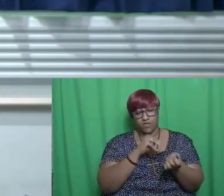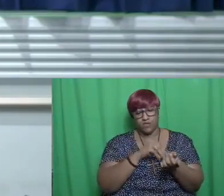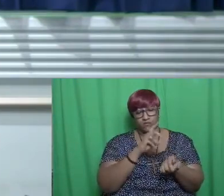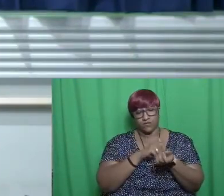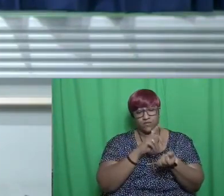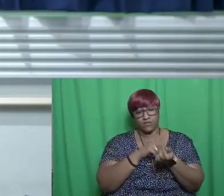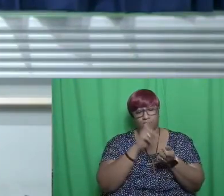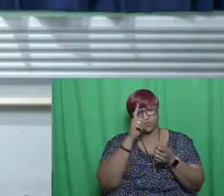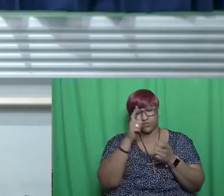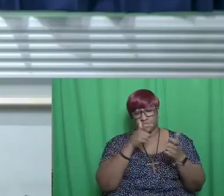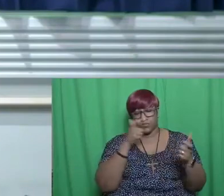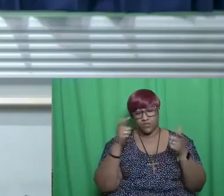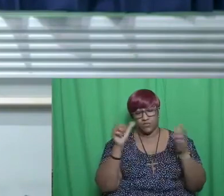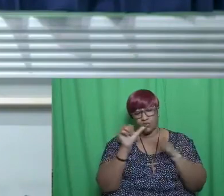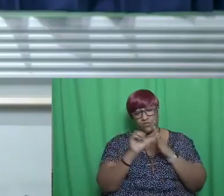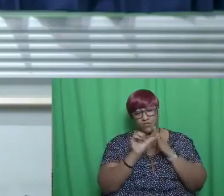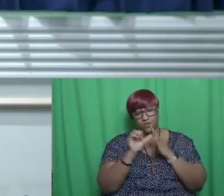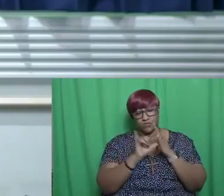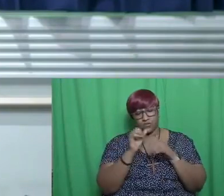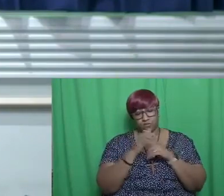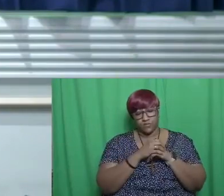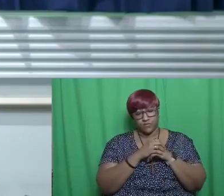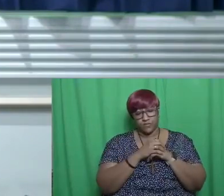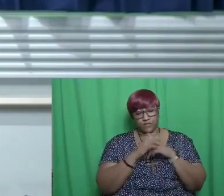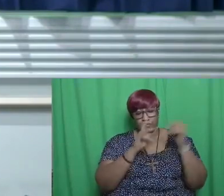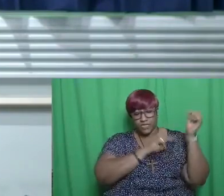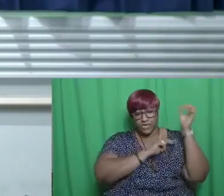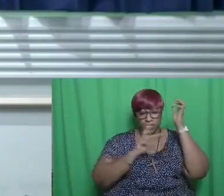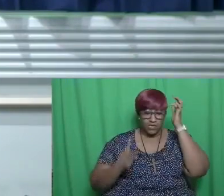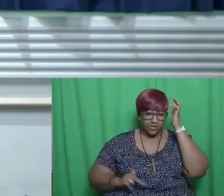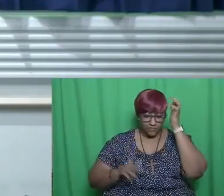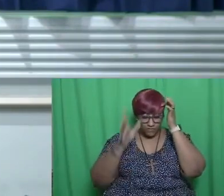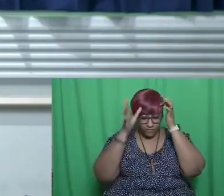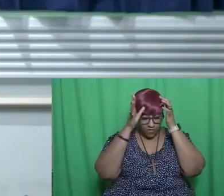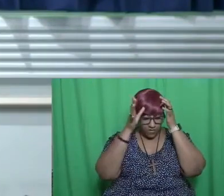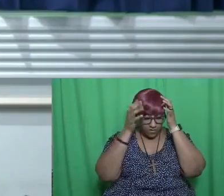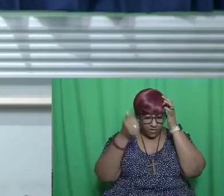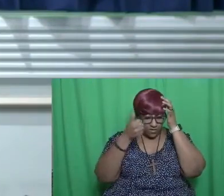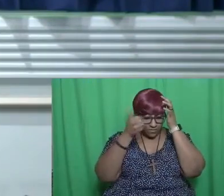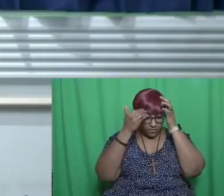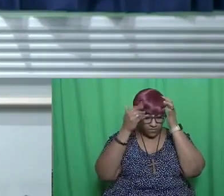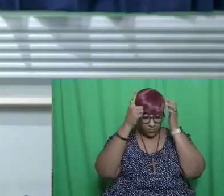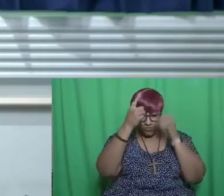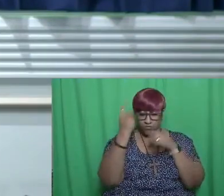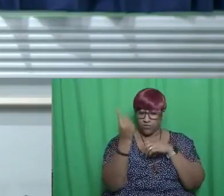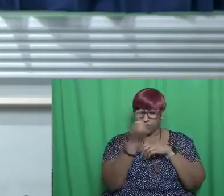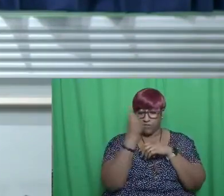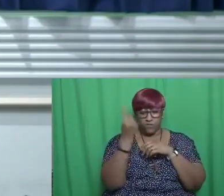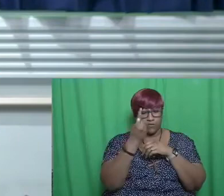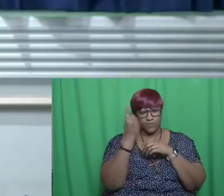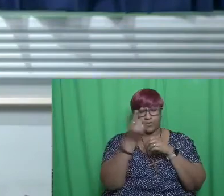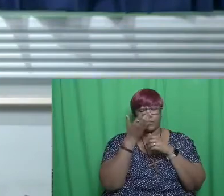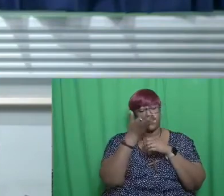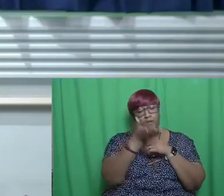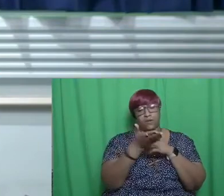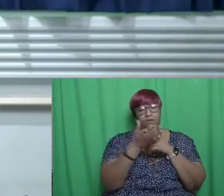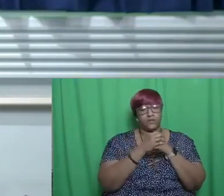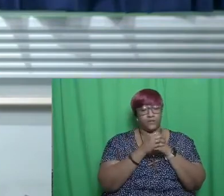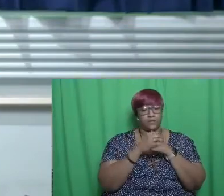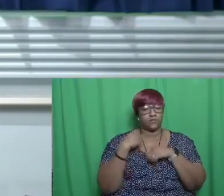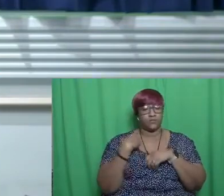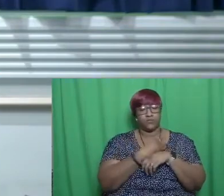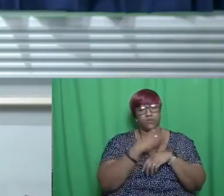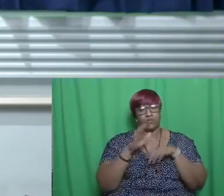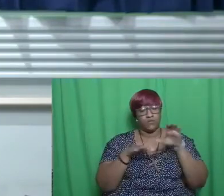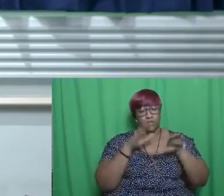surgeon. Thank you. And so, Father, help us to know you are always present, even when we